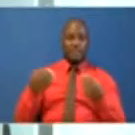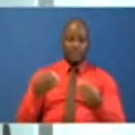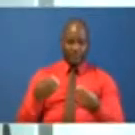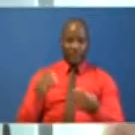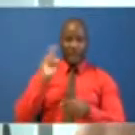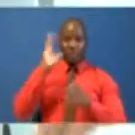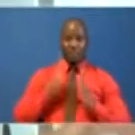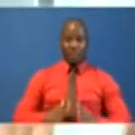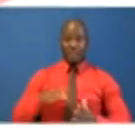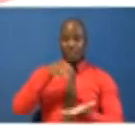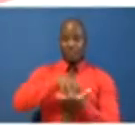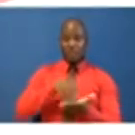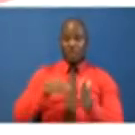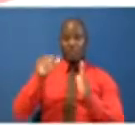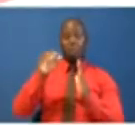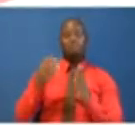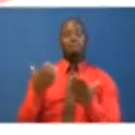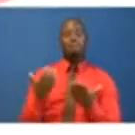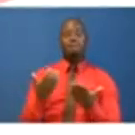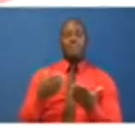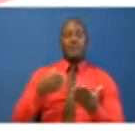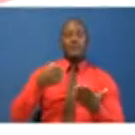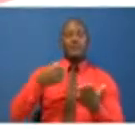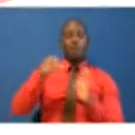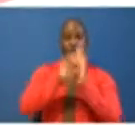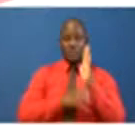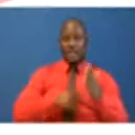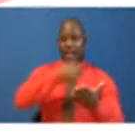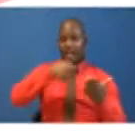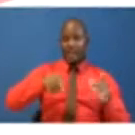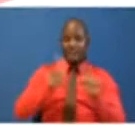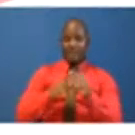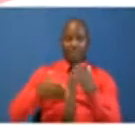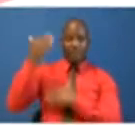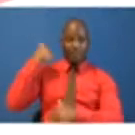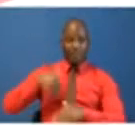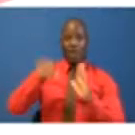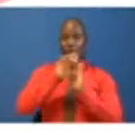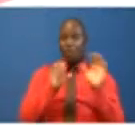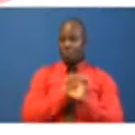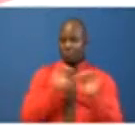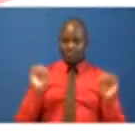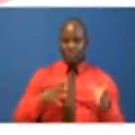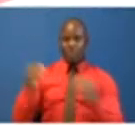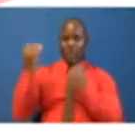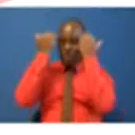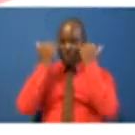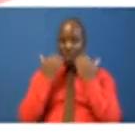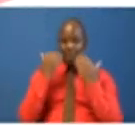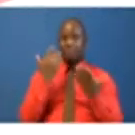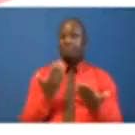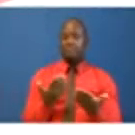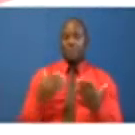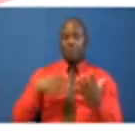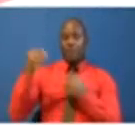this situation and constitutional action signed by the current governor it was it was unconstitutional we went to court on it we went to court on it